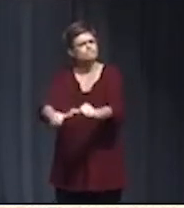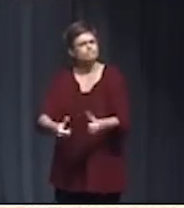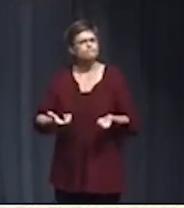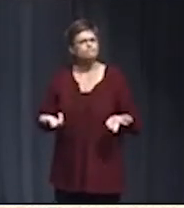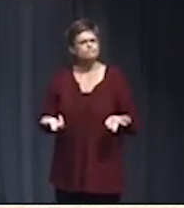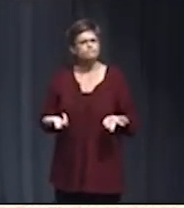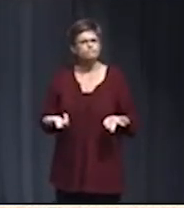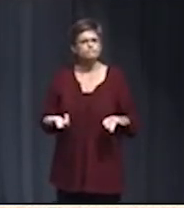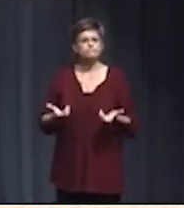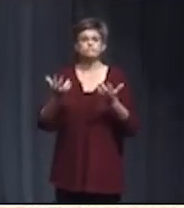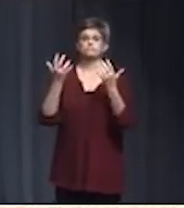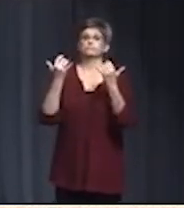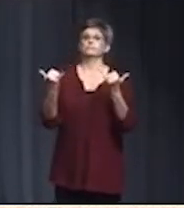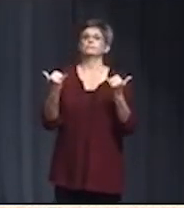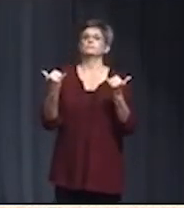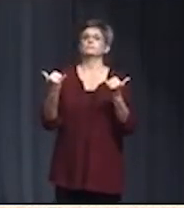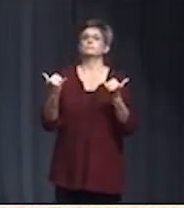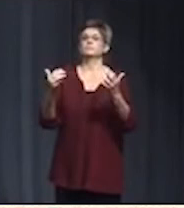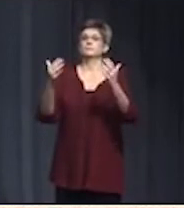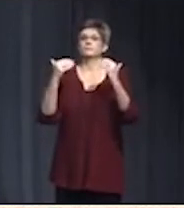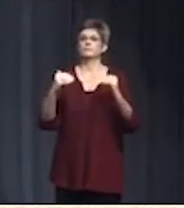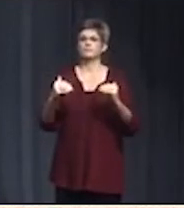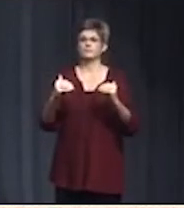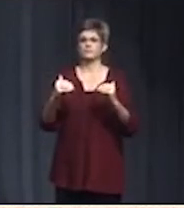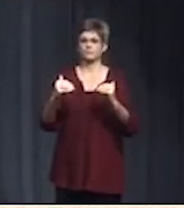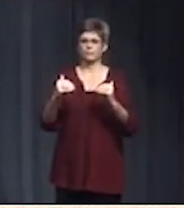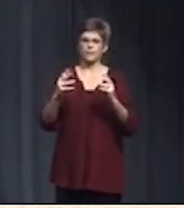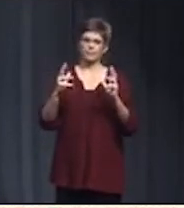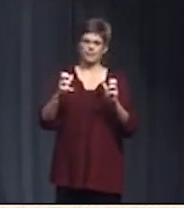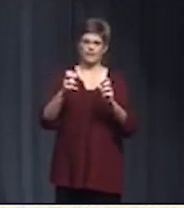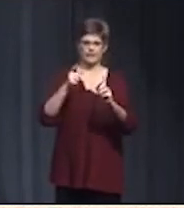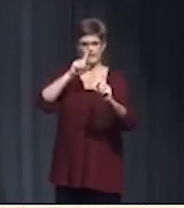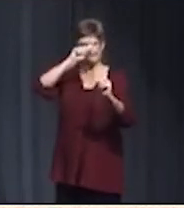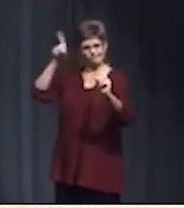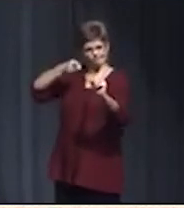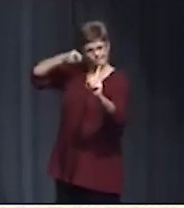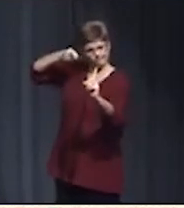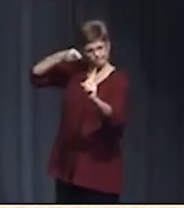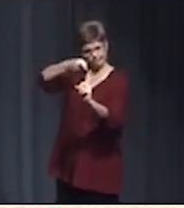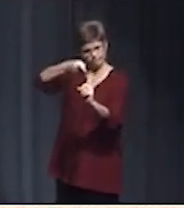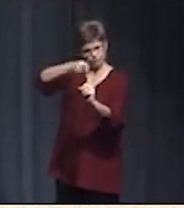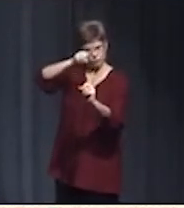Now, we're going to move into what I call the nuclear question for a dad.